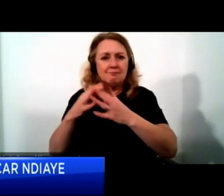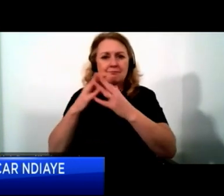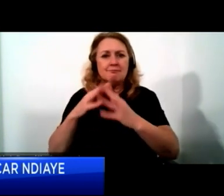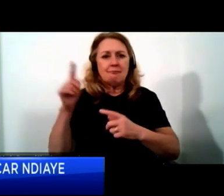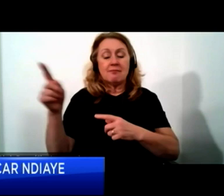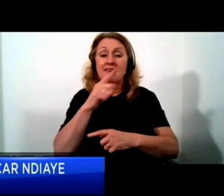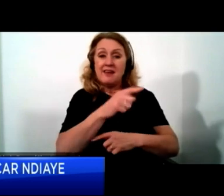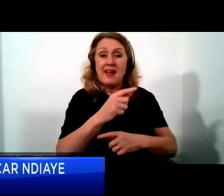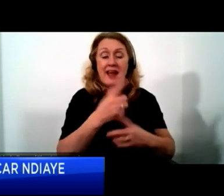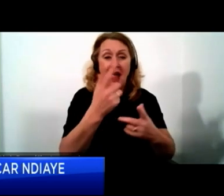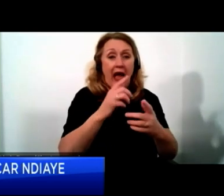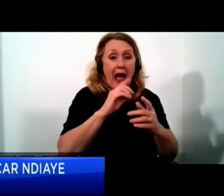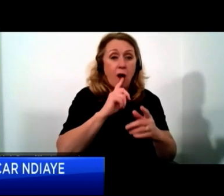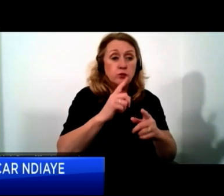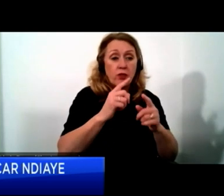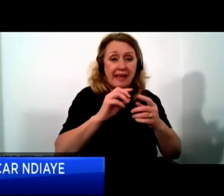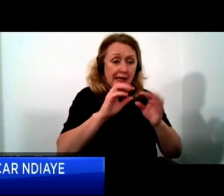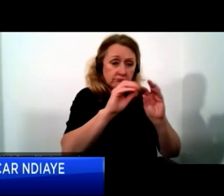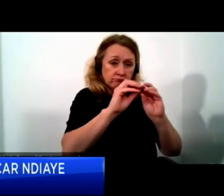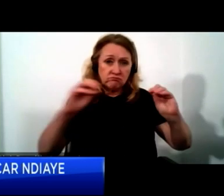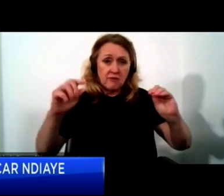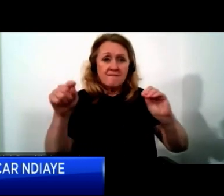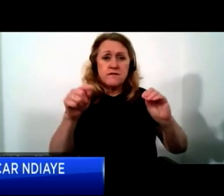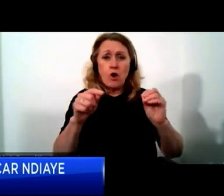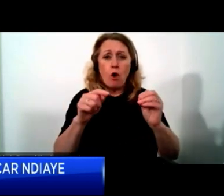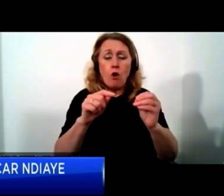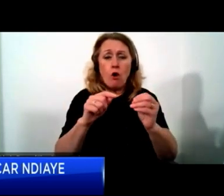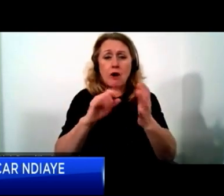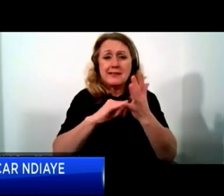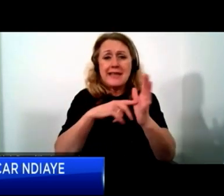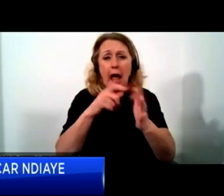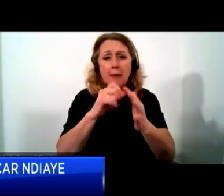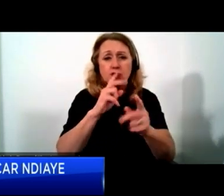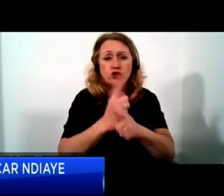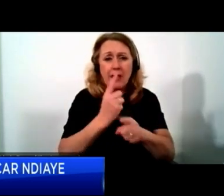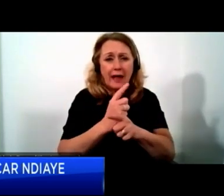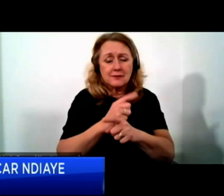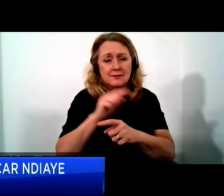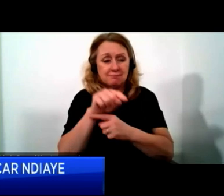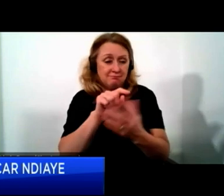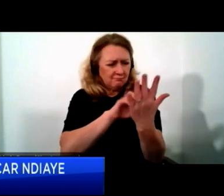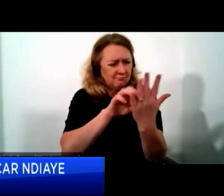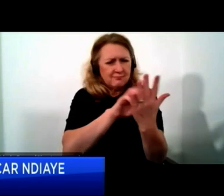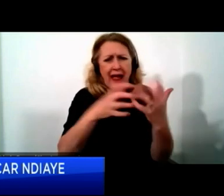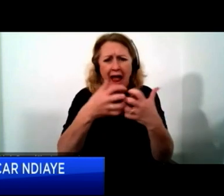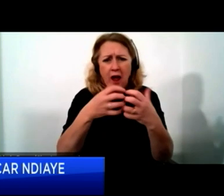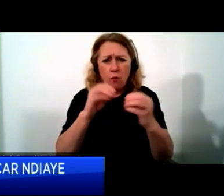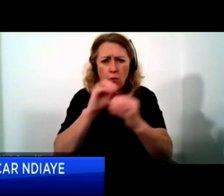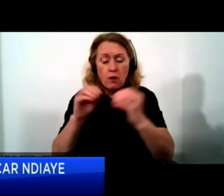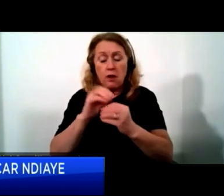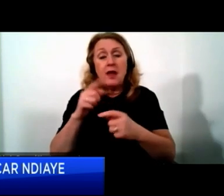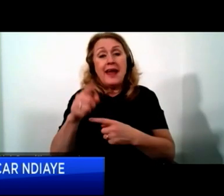the algorithms for Snapchat and Instagram. It is the urgency driving the ascendancy of